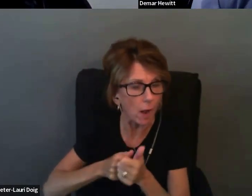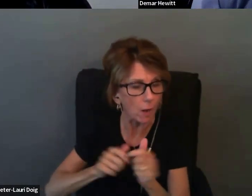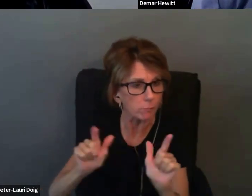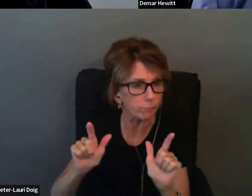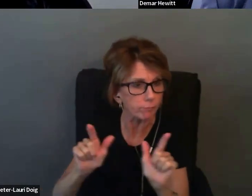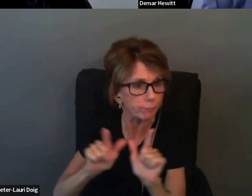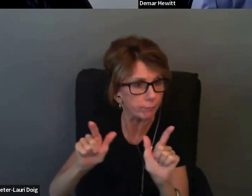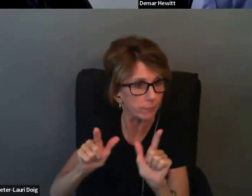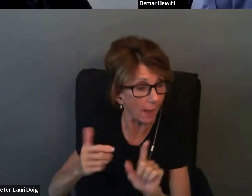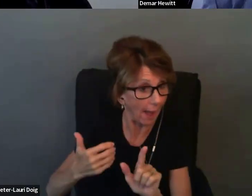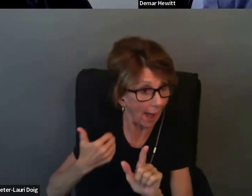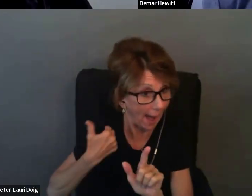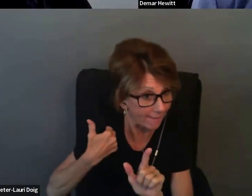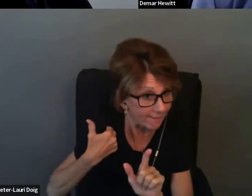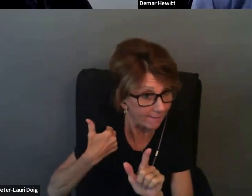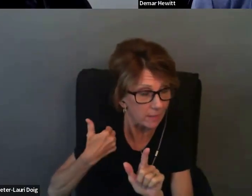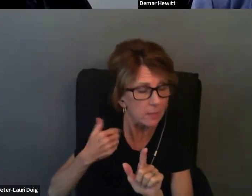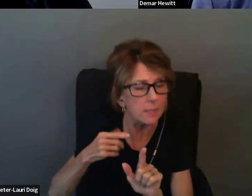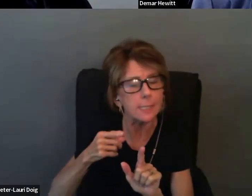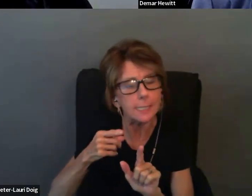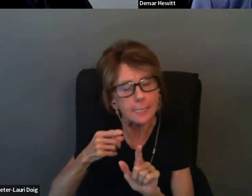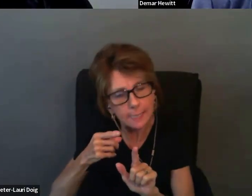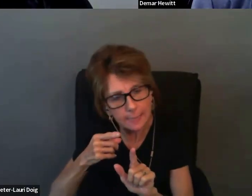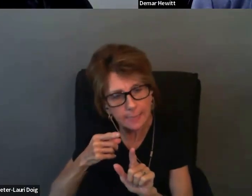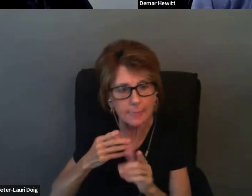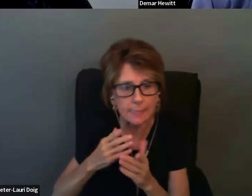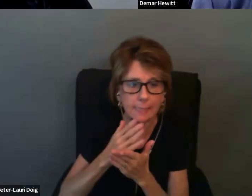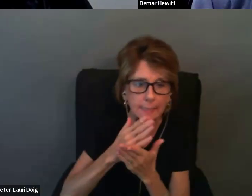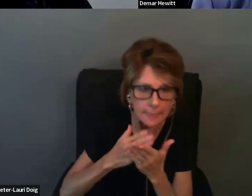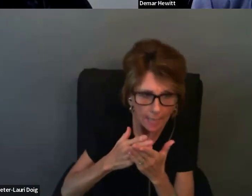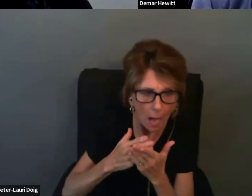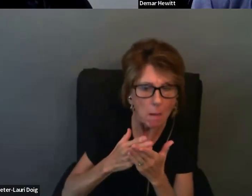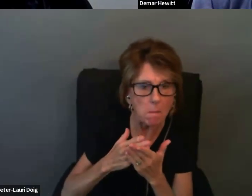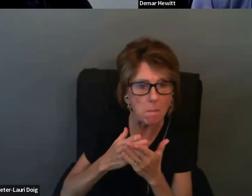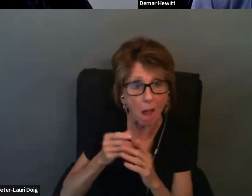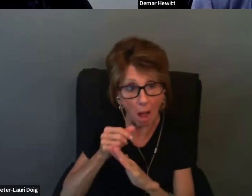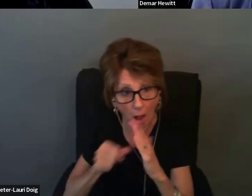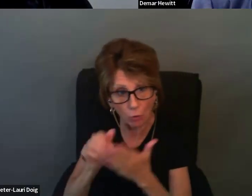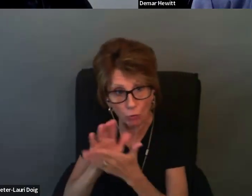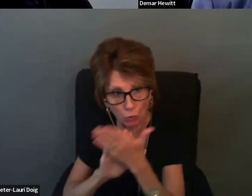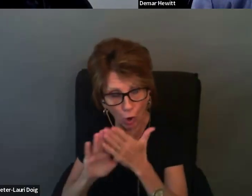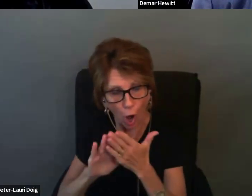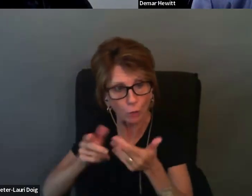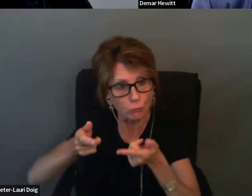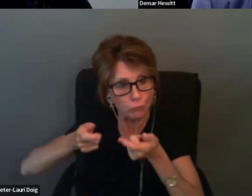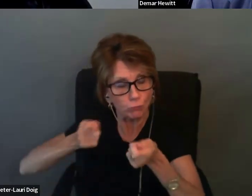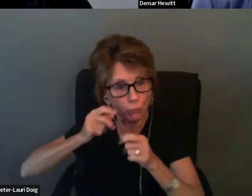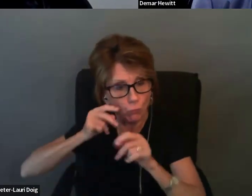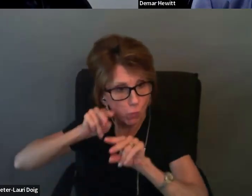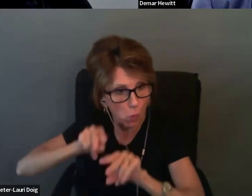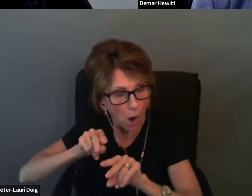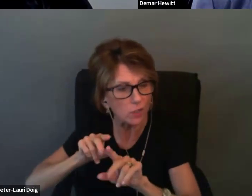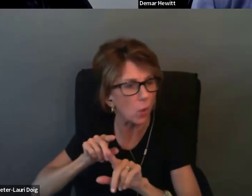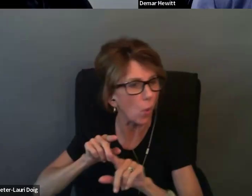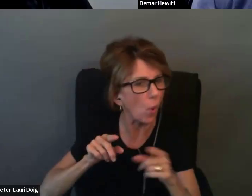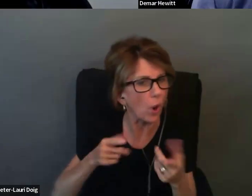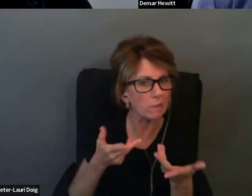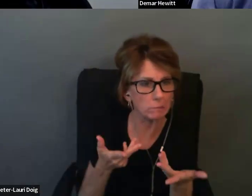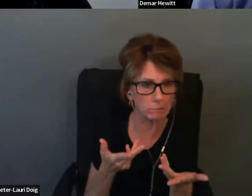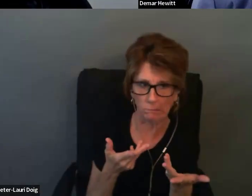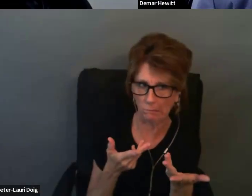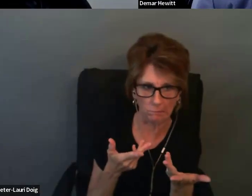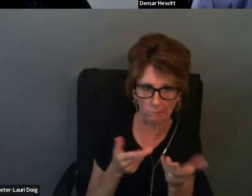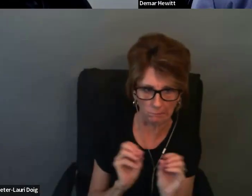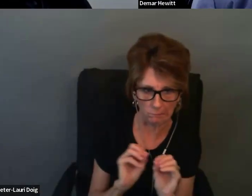impression, but they're not regulated fields. So I don't know if a naturopath is a regulated field, but if they are, then